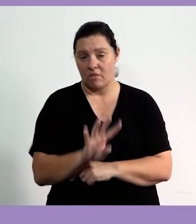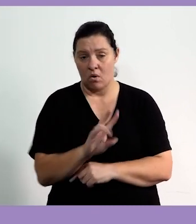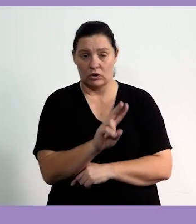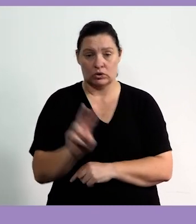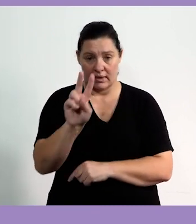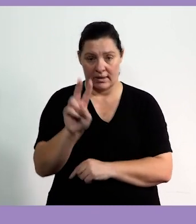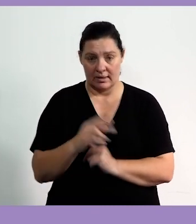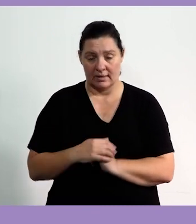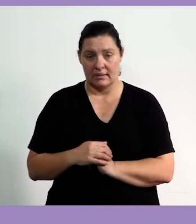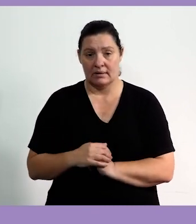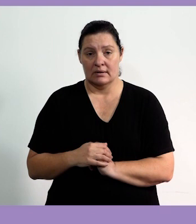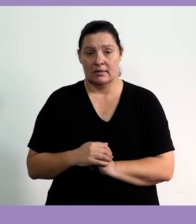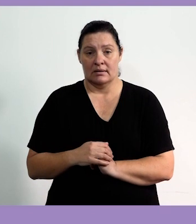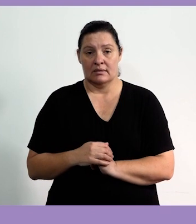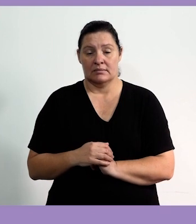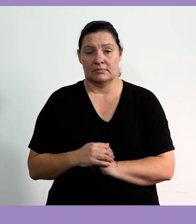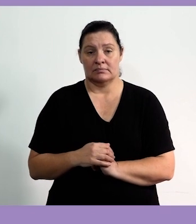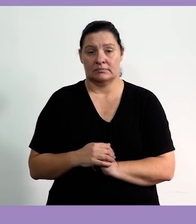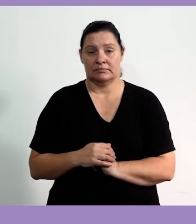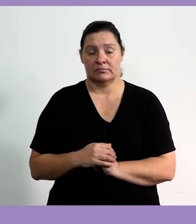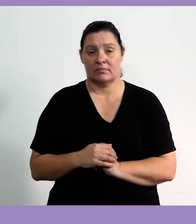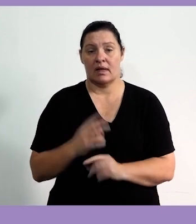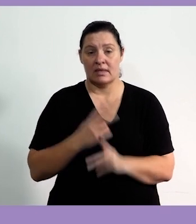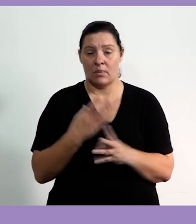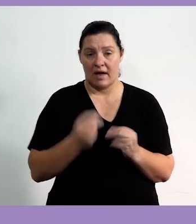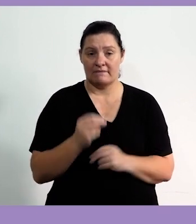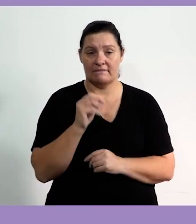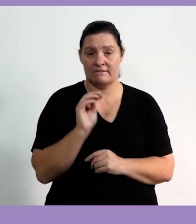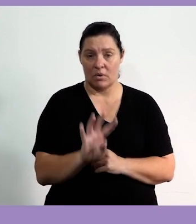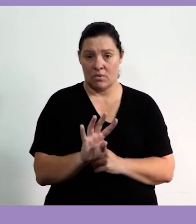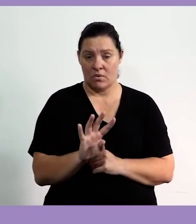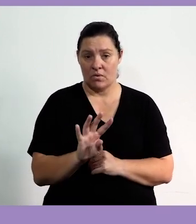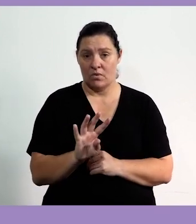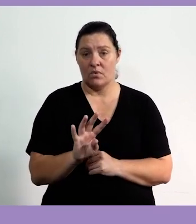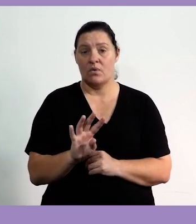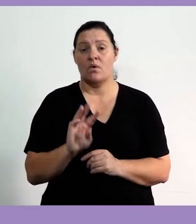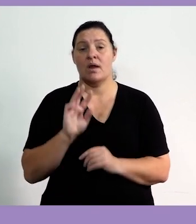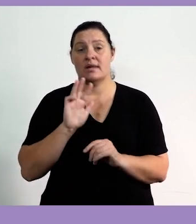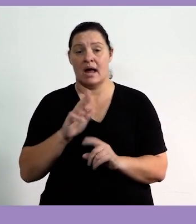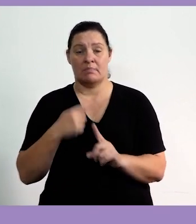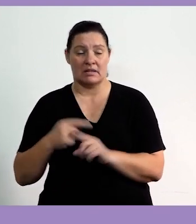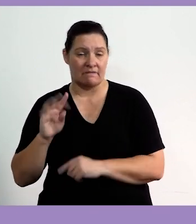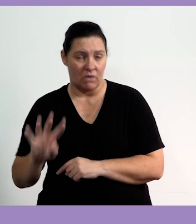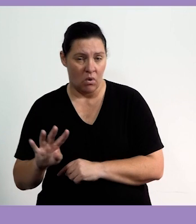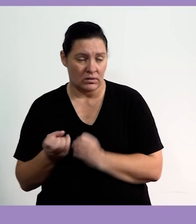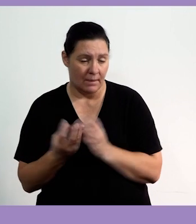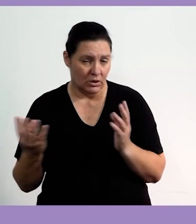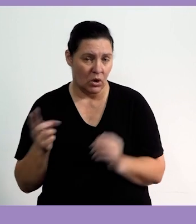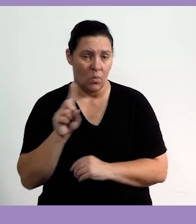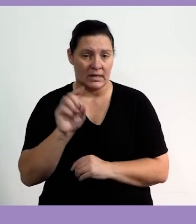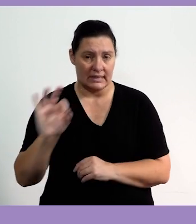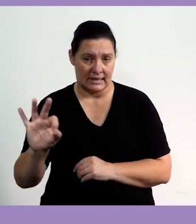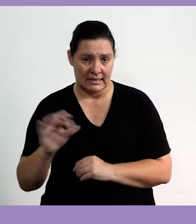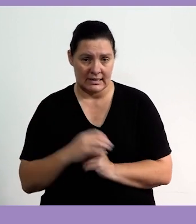by 4 squared. Then I have 4 what is 9 plus 4?